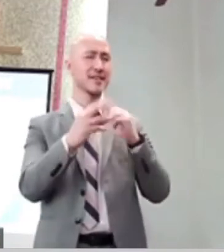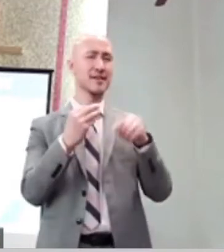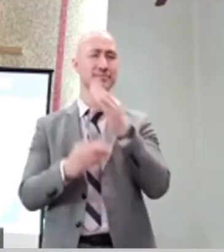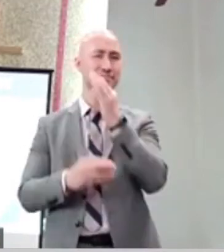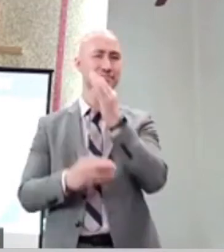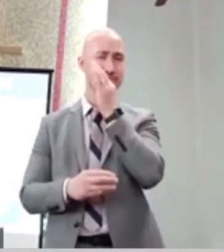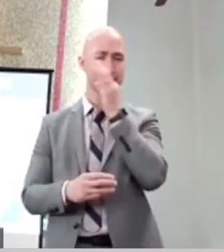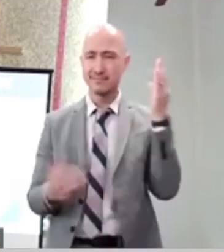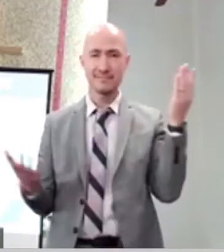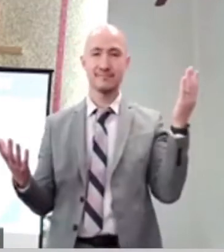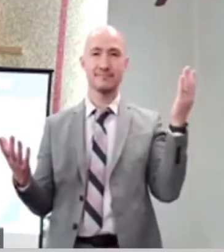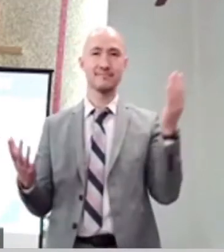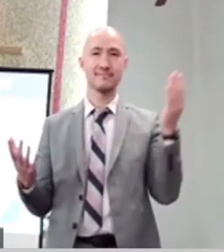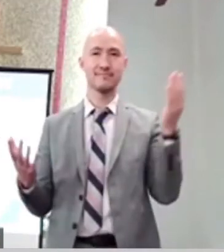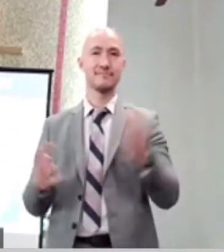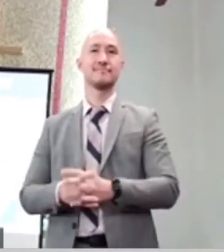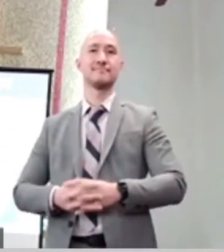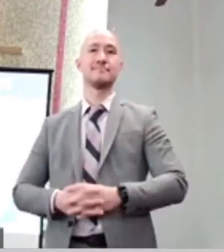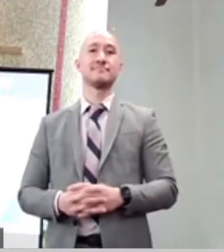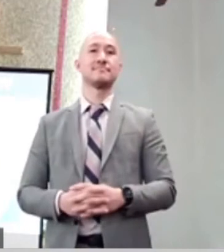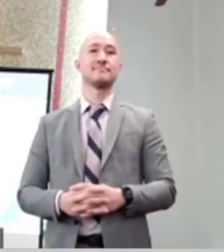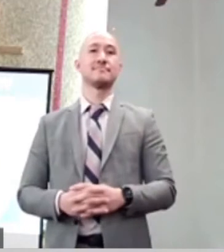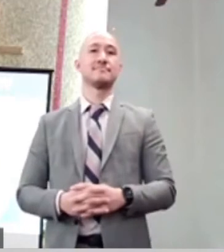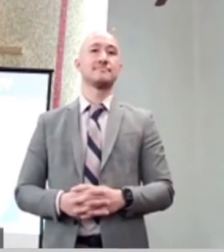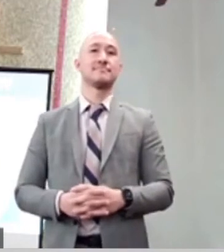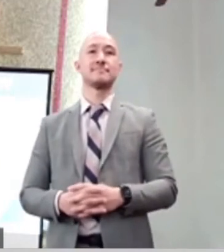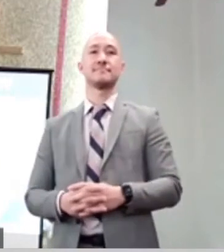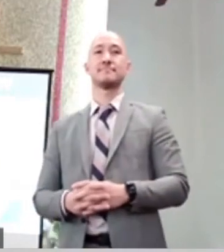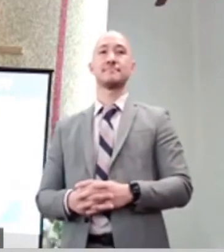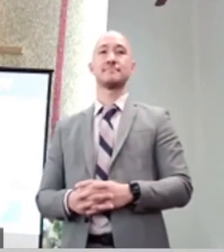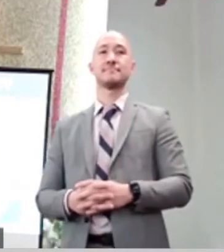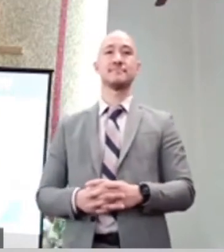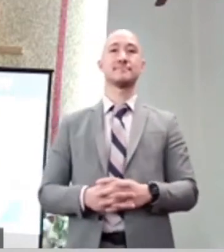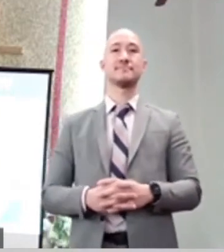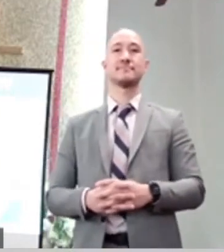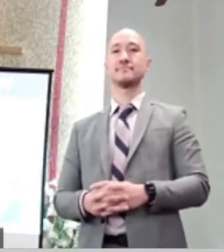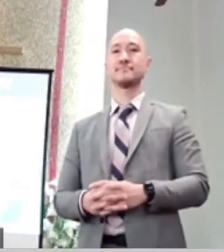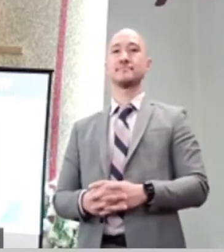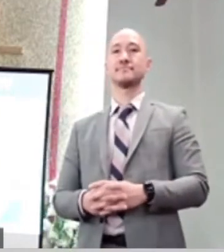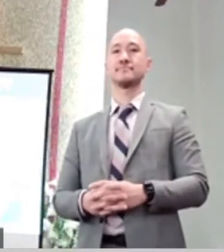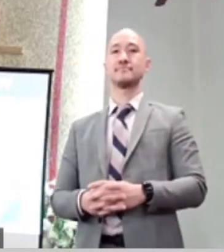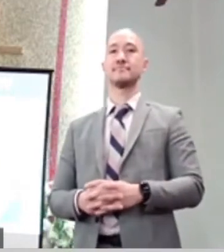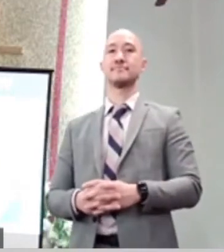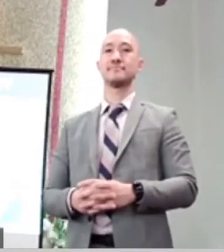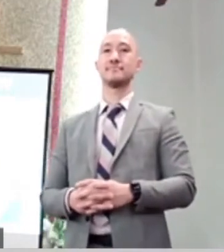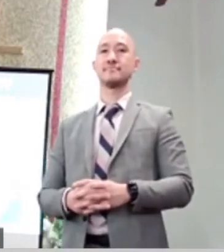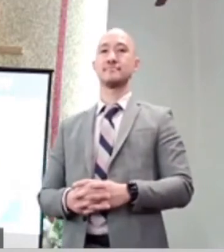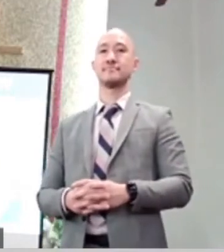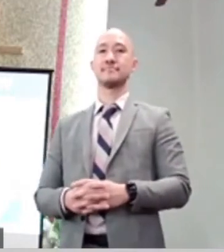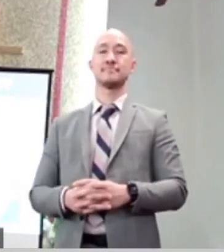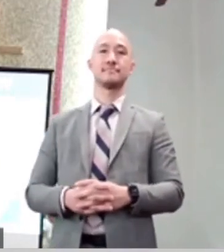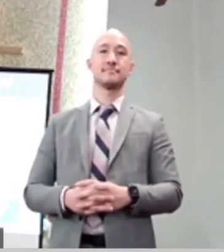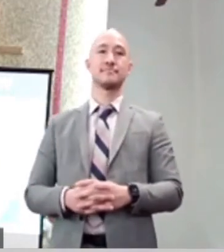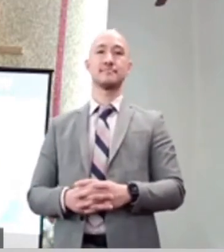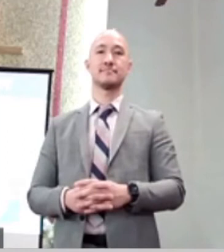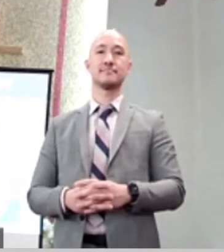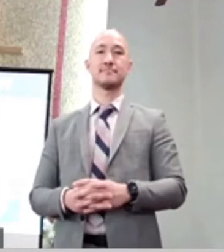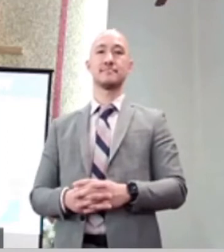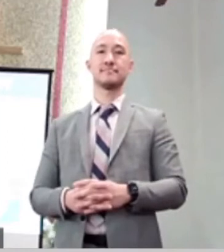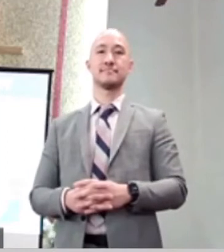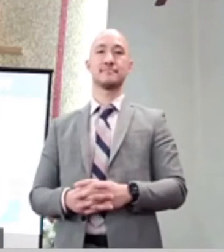it probably was because they saw Jesus having a good time. I think some people can't resist or can't